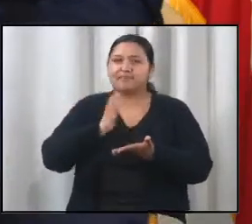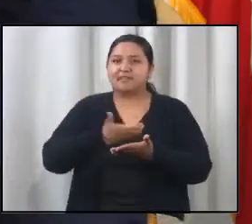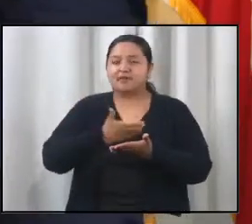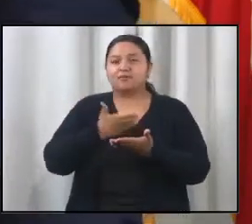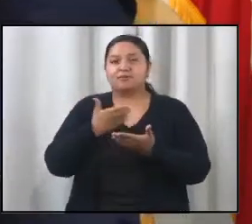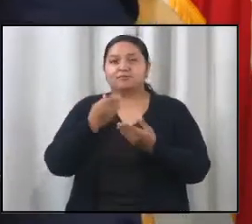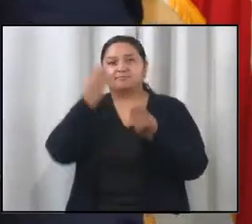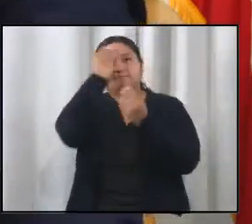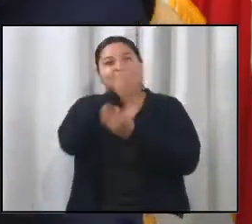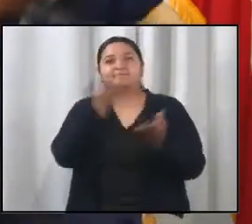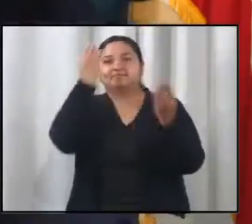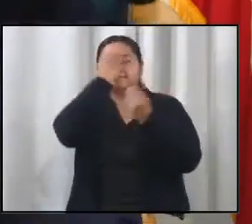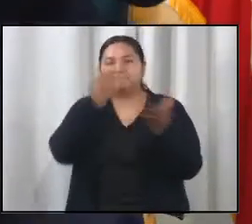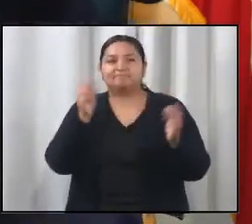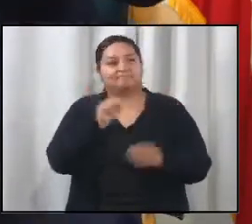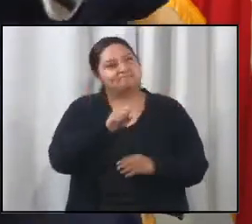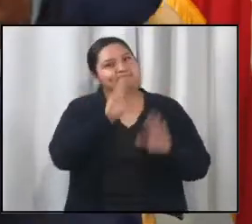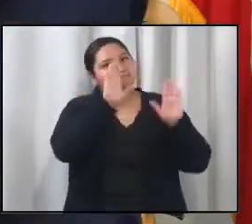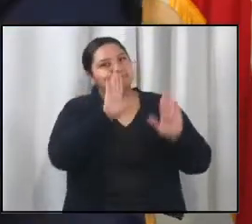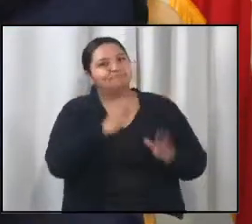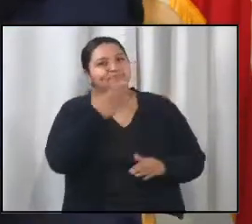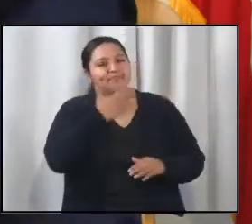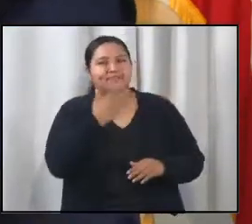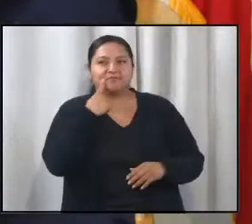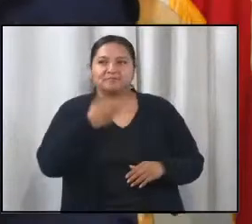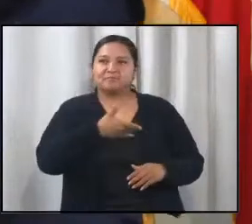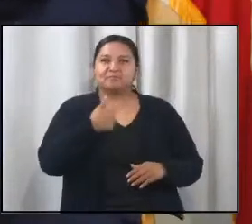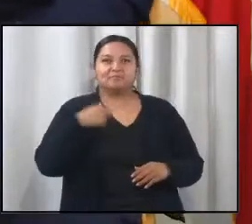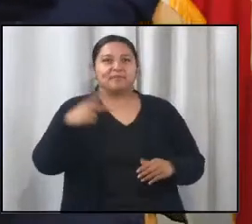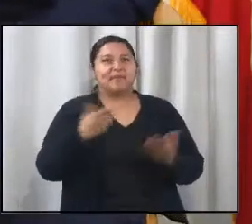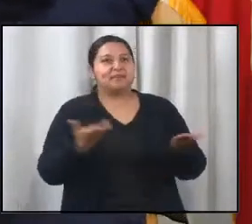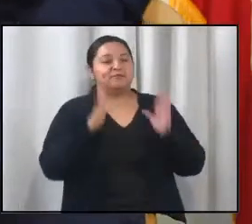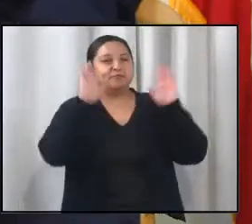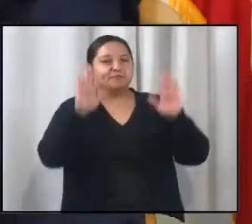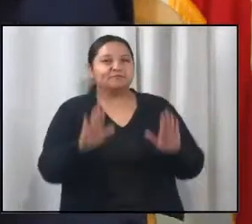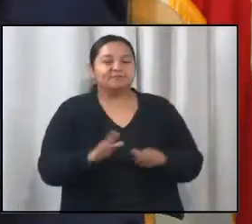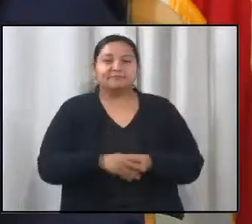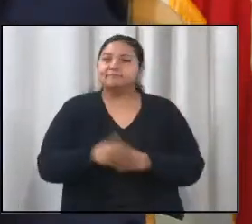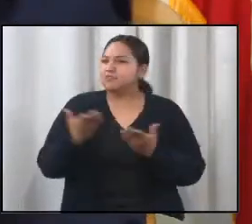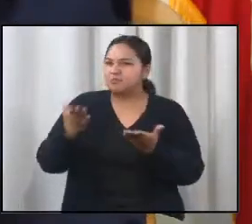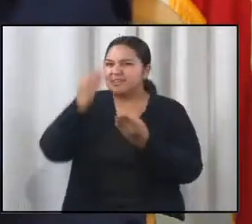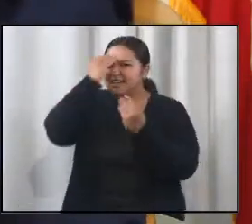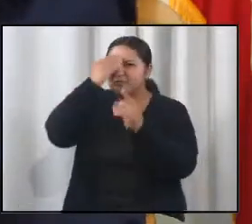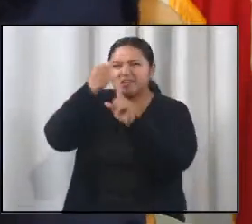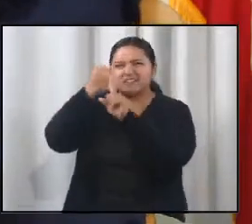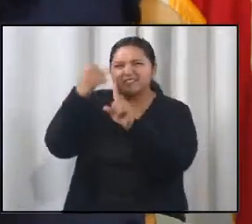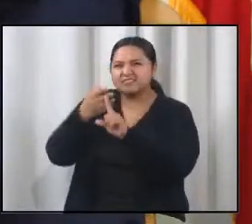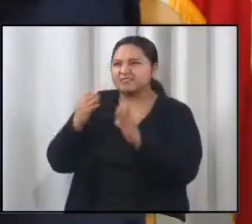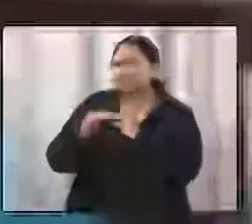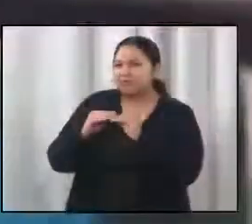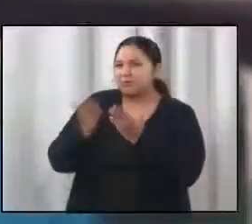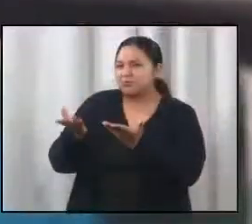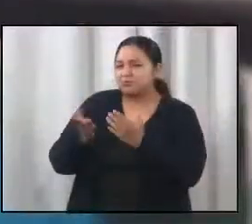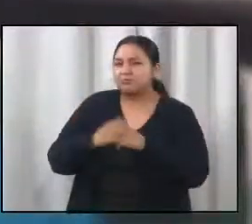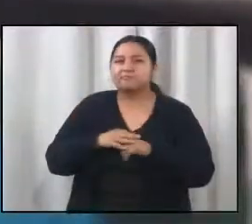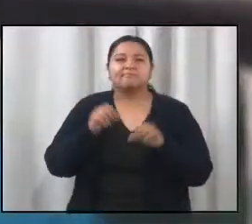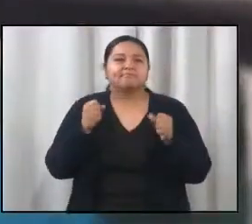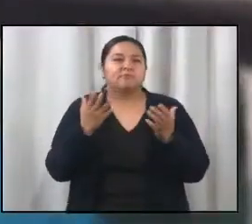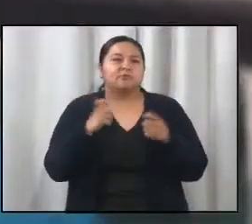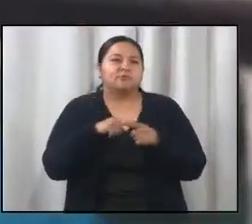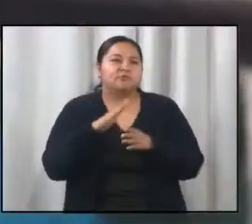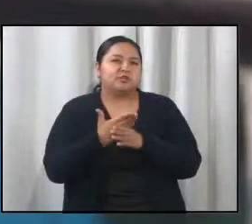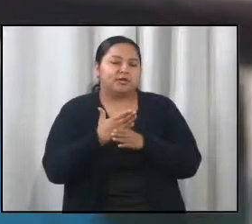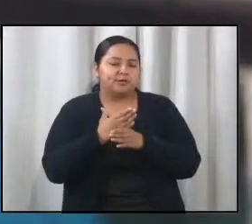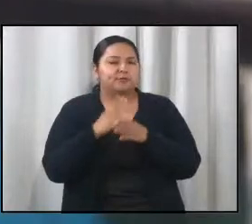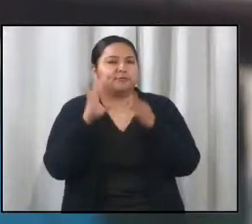Thanks, Mayor. Great to be back here. So what is this data? What does this tell us? So I want to share a little bit about our results from this year.